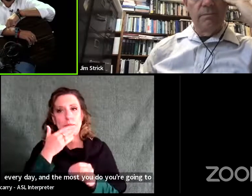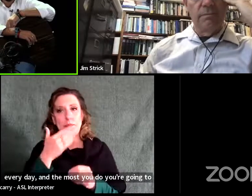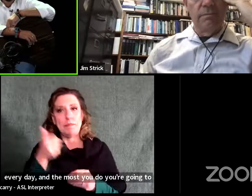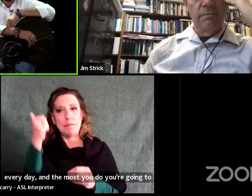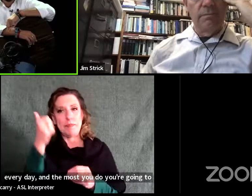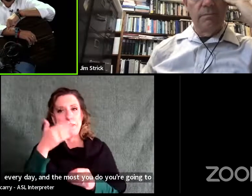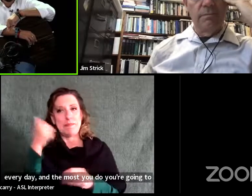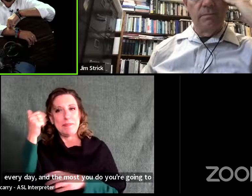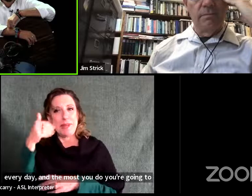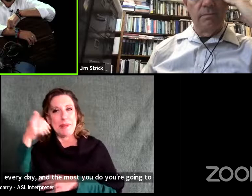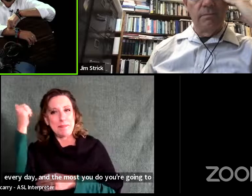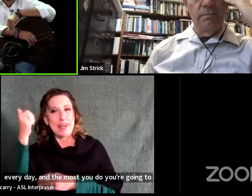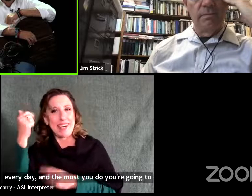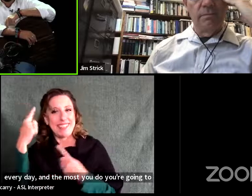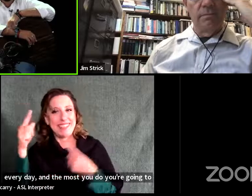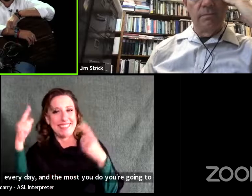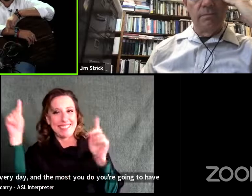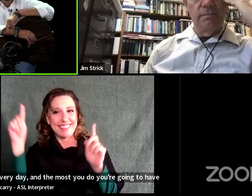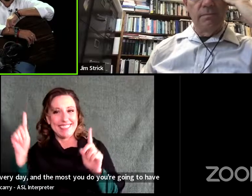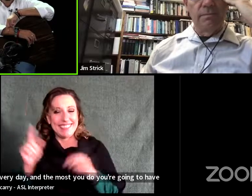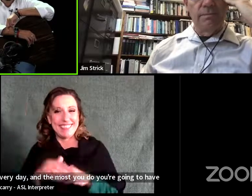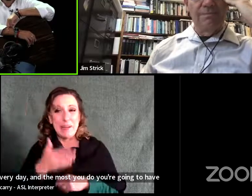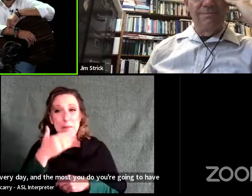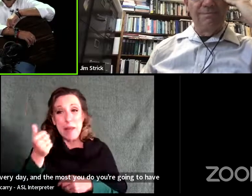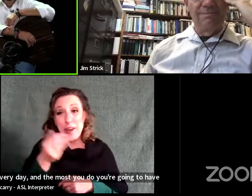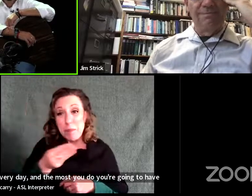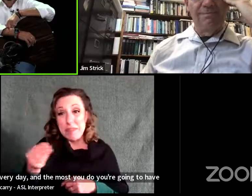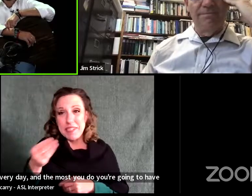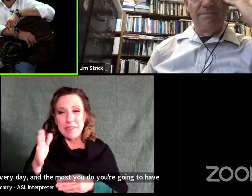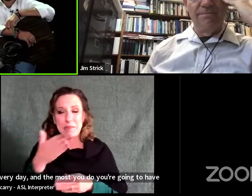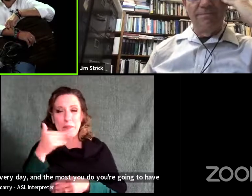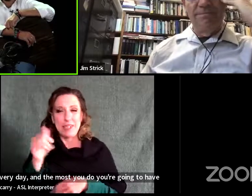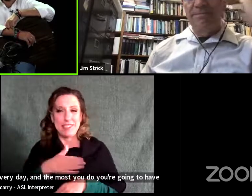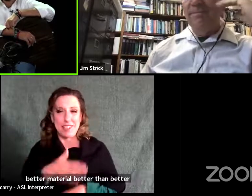better and better material, better and better songs.